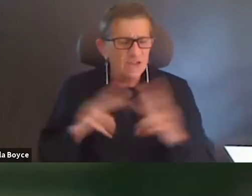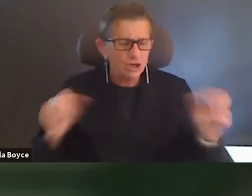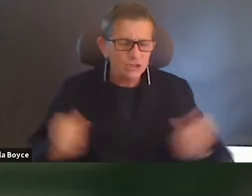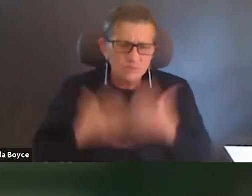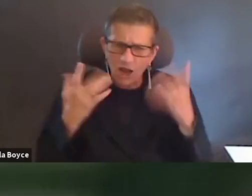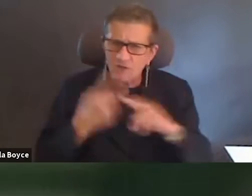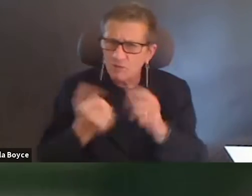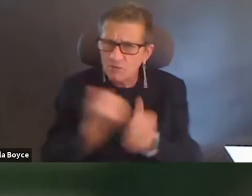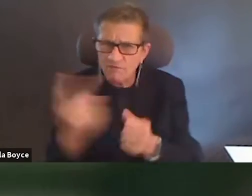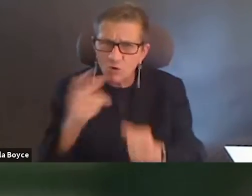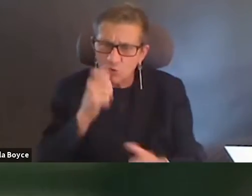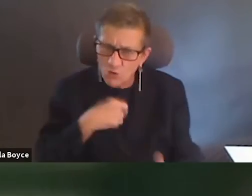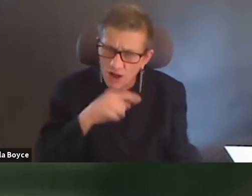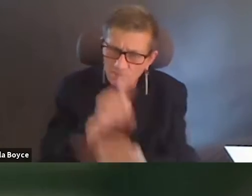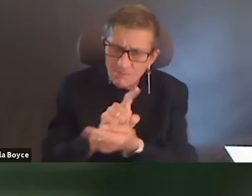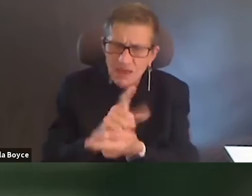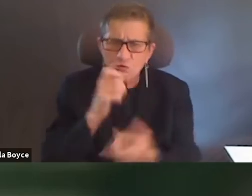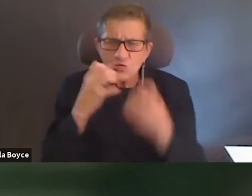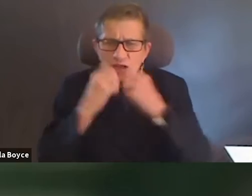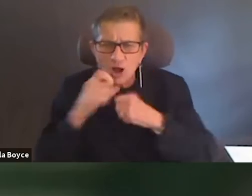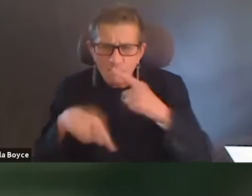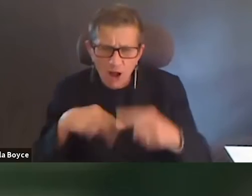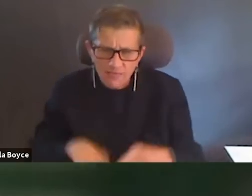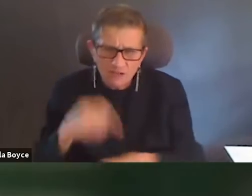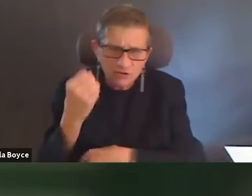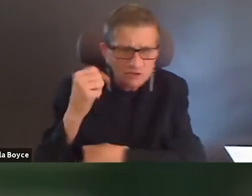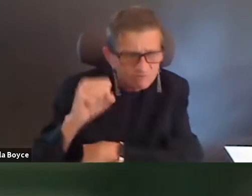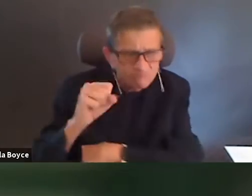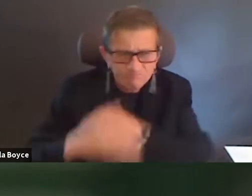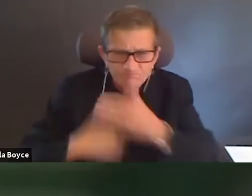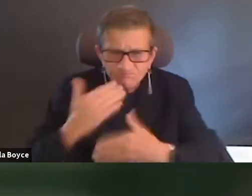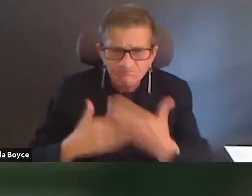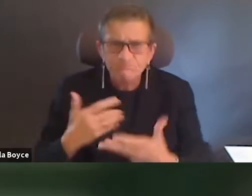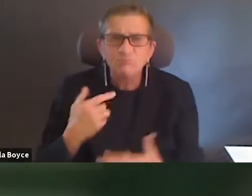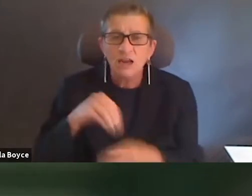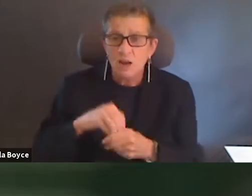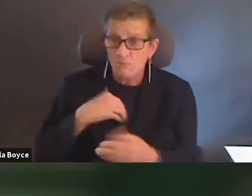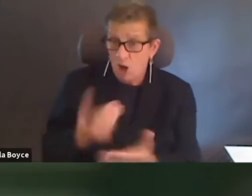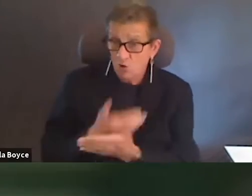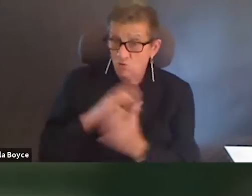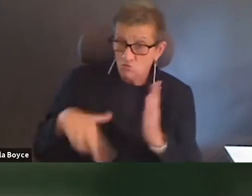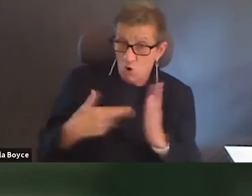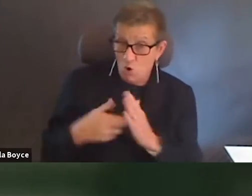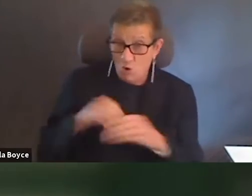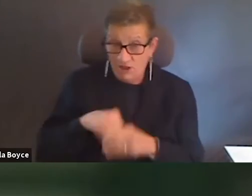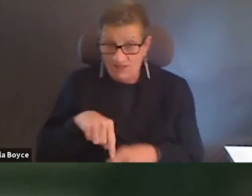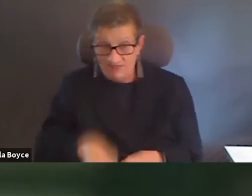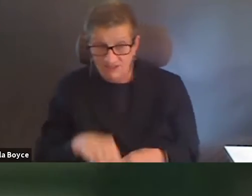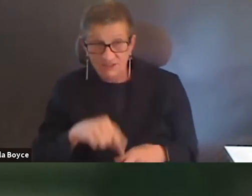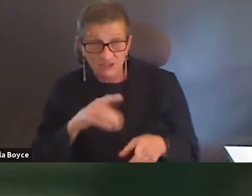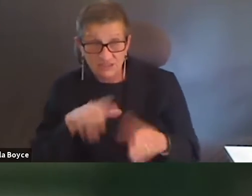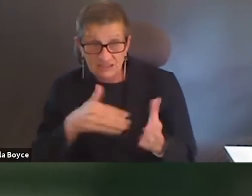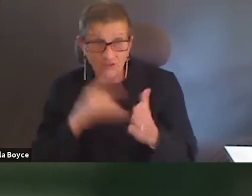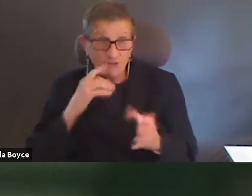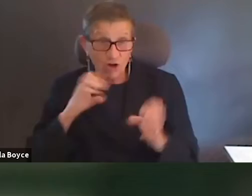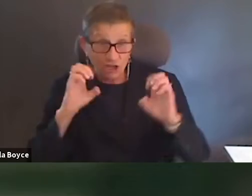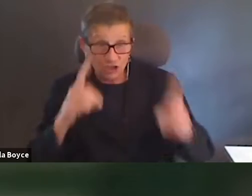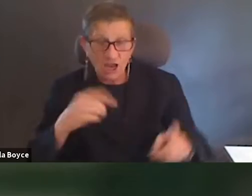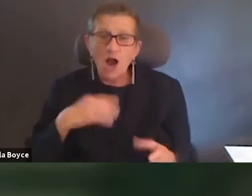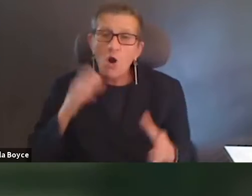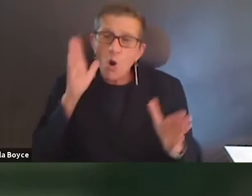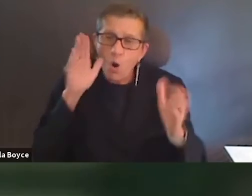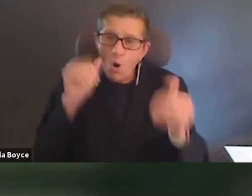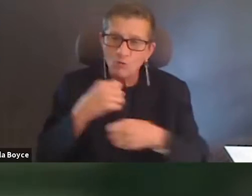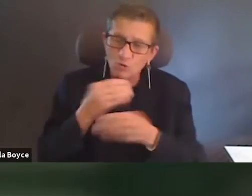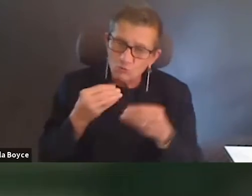I meet who cares about this movement. And in my new role in the Center for Interprofessional Education, I really hope to bring this lens to all health